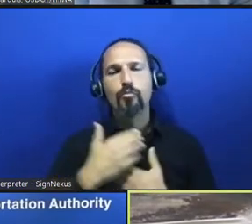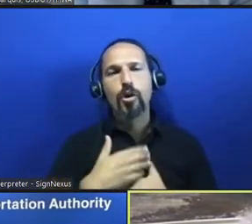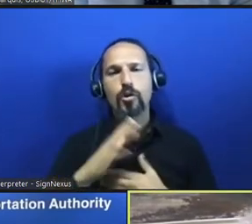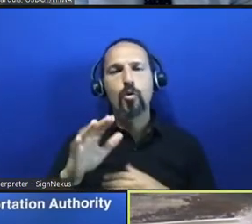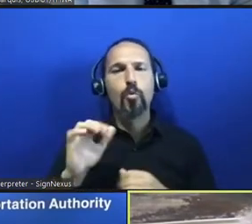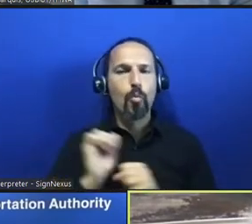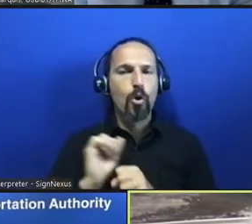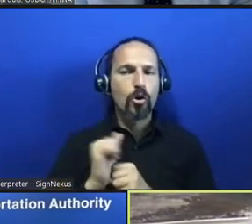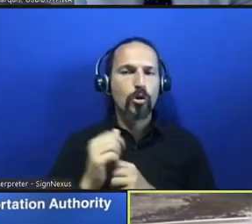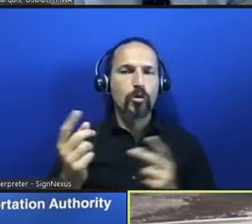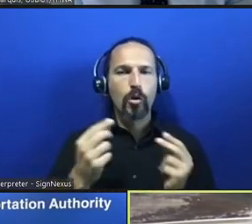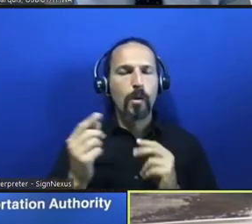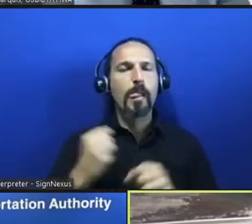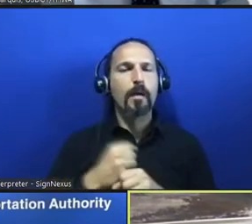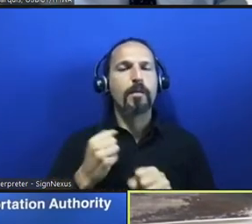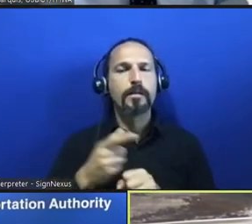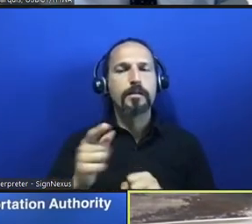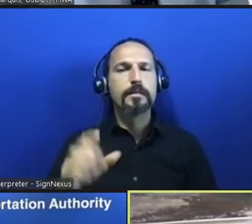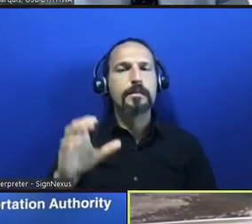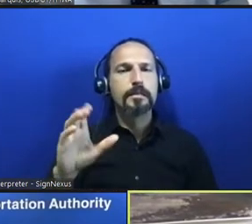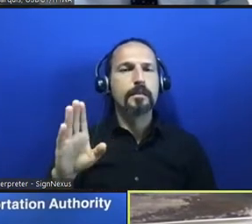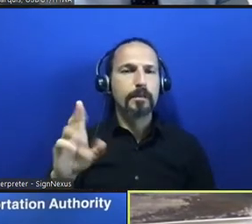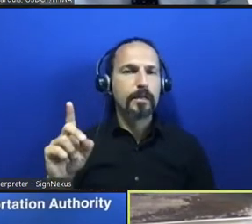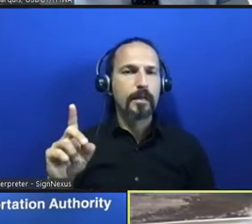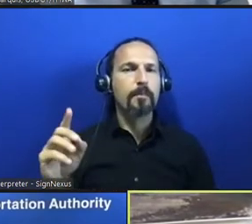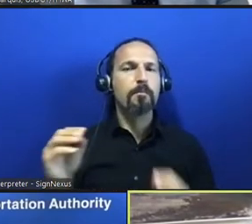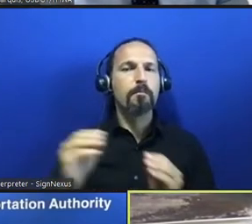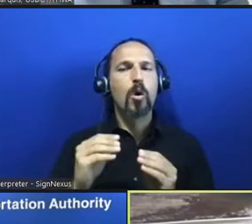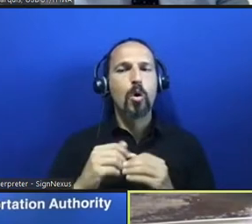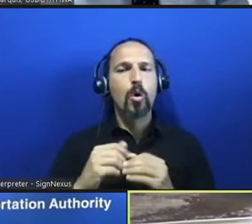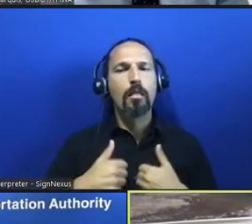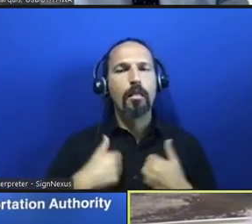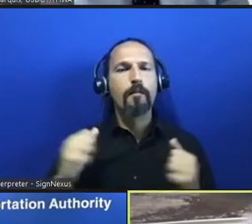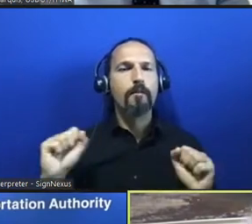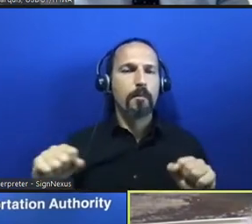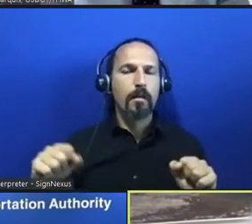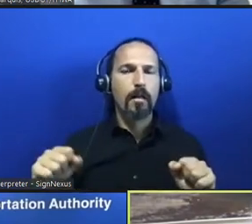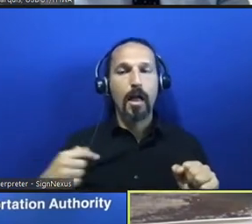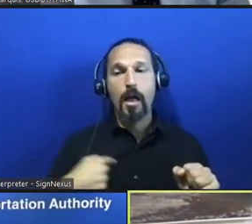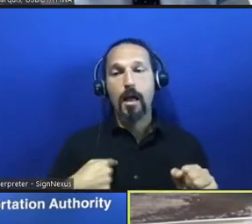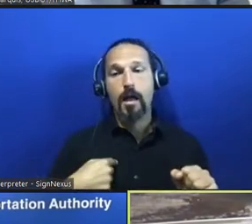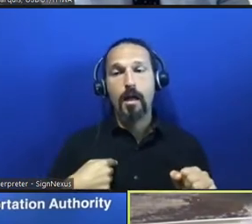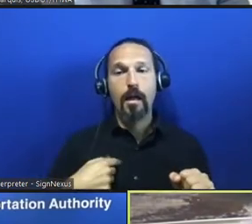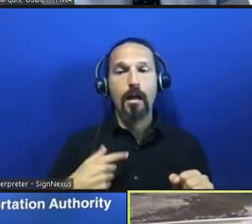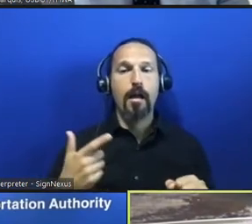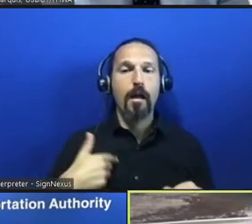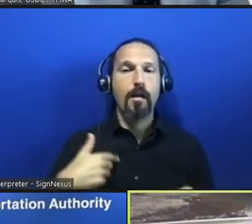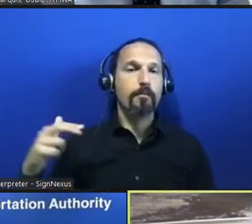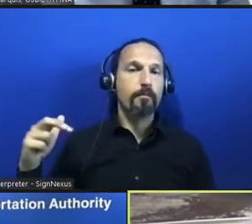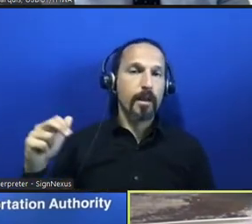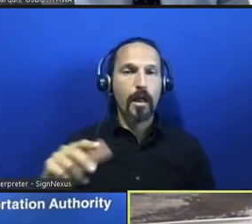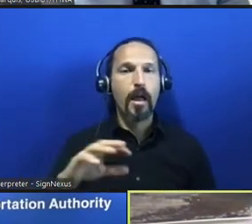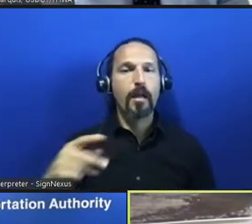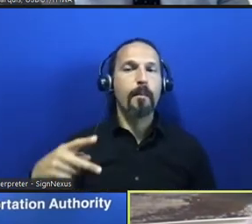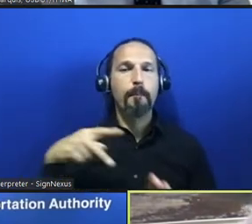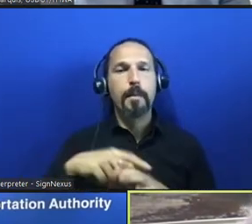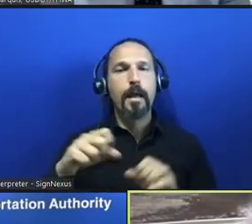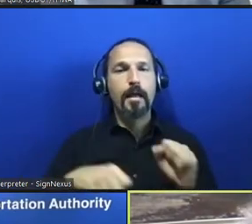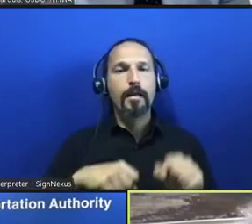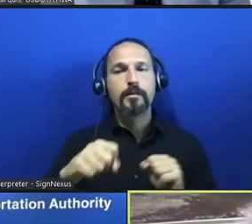the work you are doing to make the central business district more livable I am a pedestrian and a bicyclist